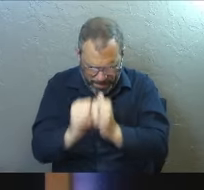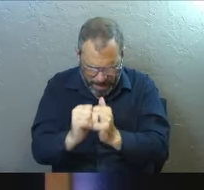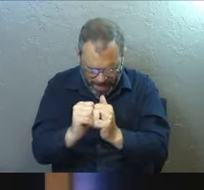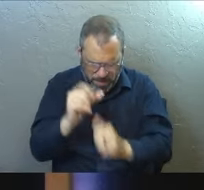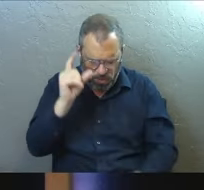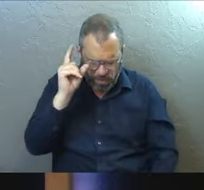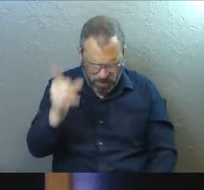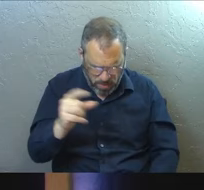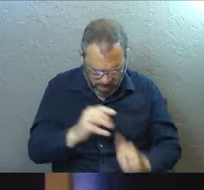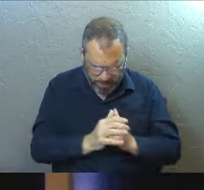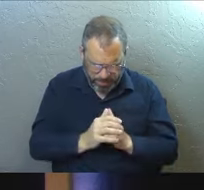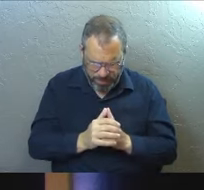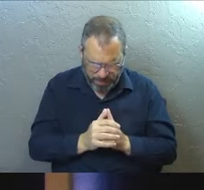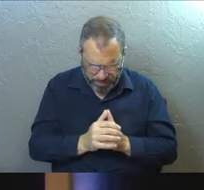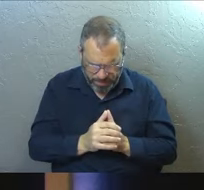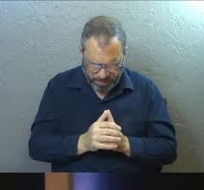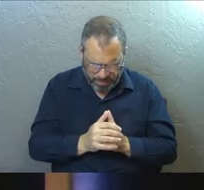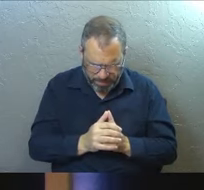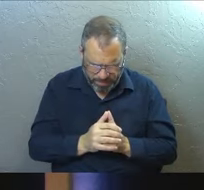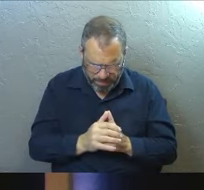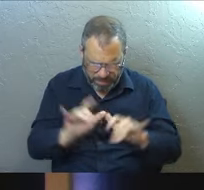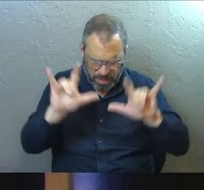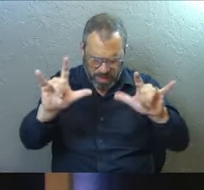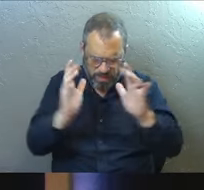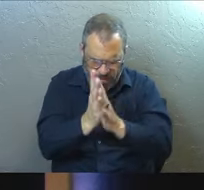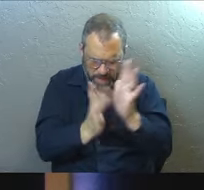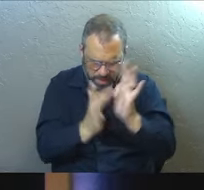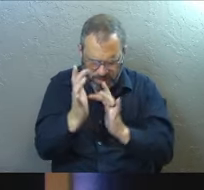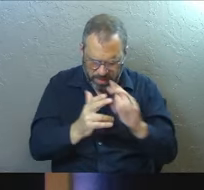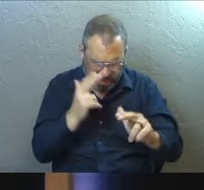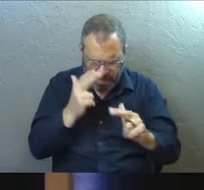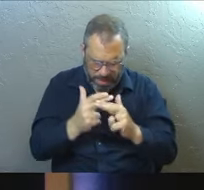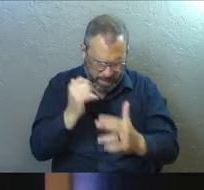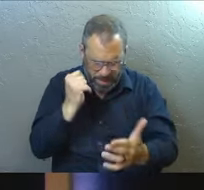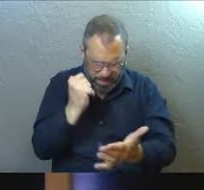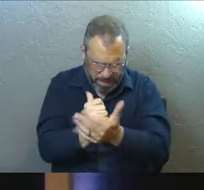abide with you, Jesus. And we love you and pray this in Jesus' name. Amen.